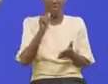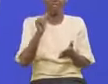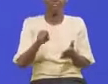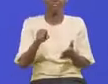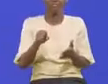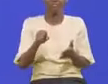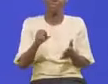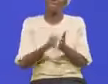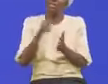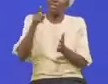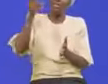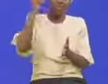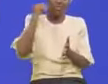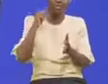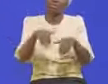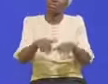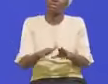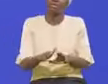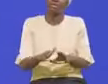se. O ɖi.